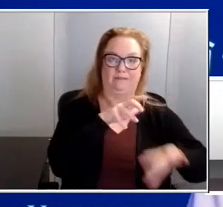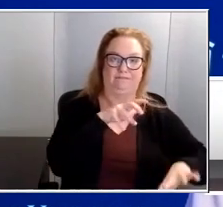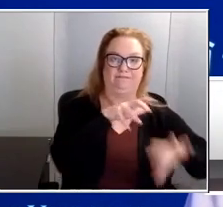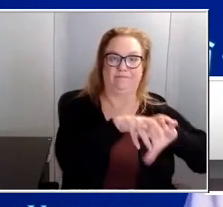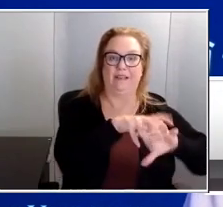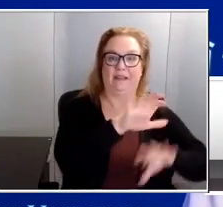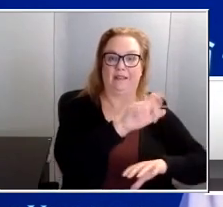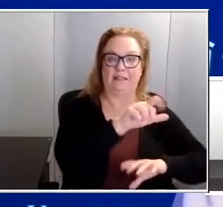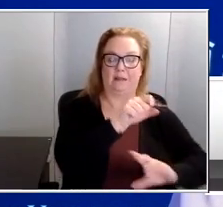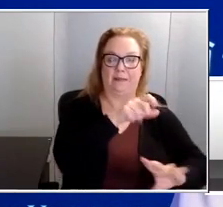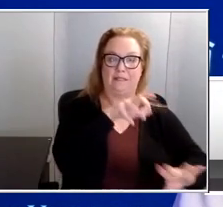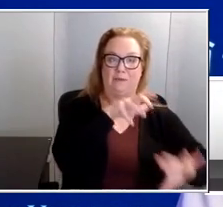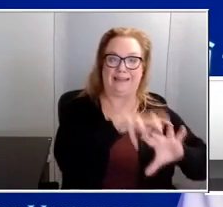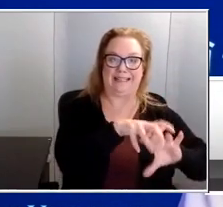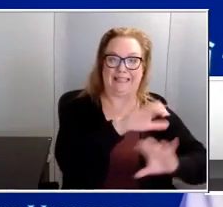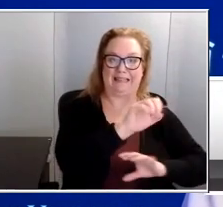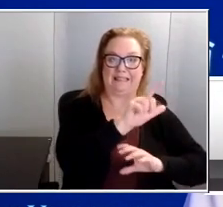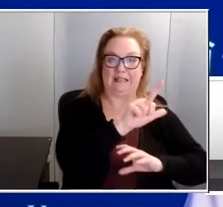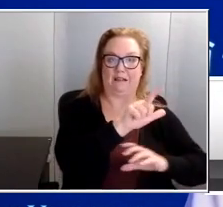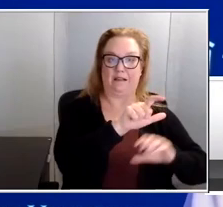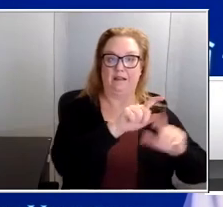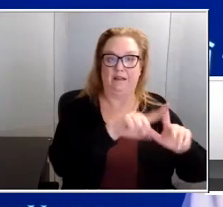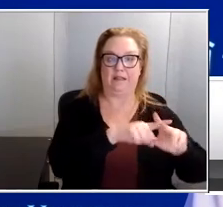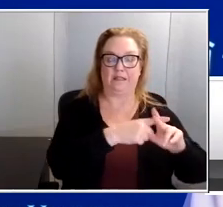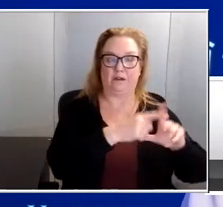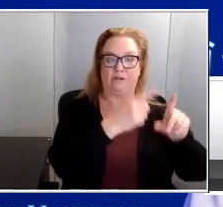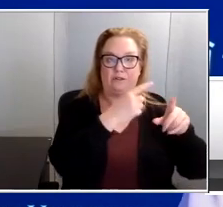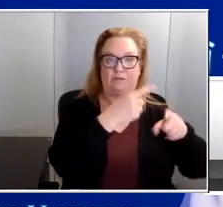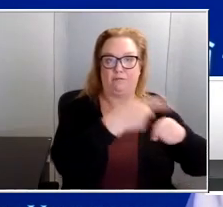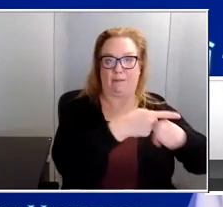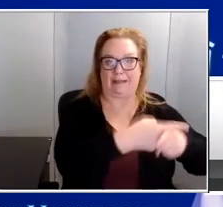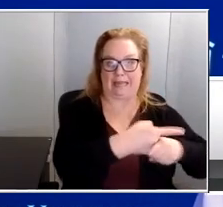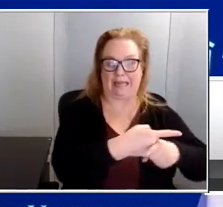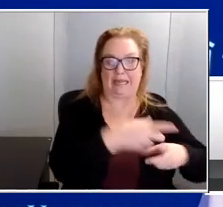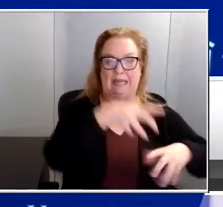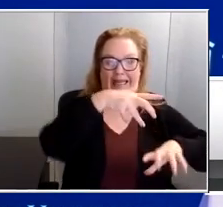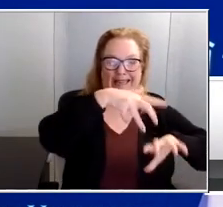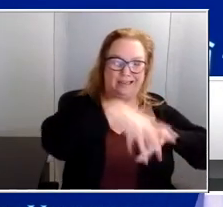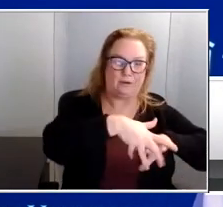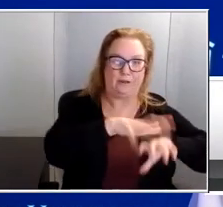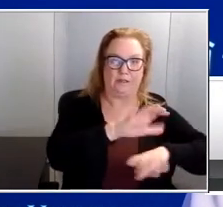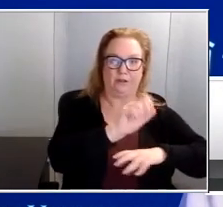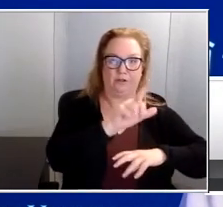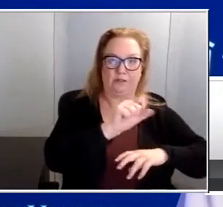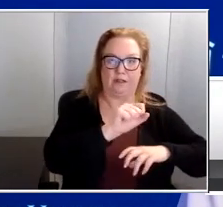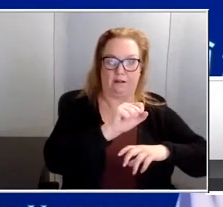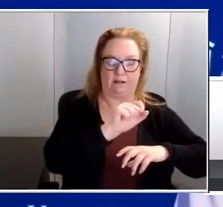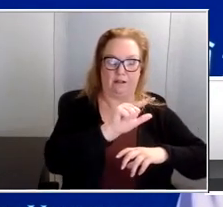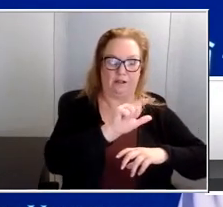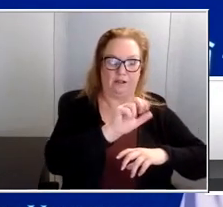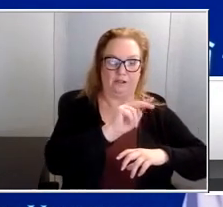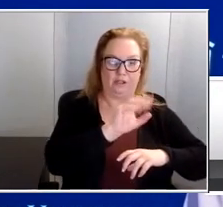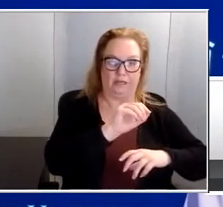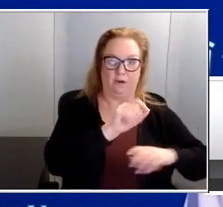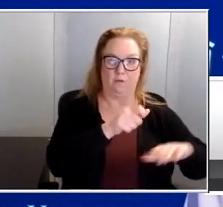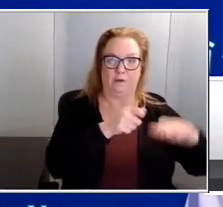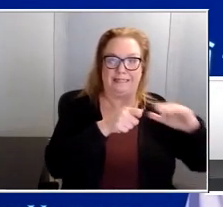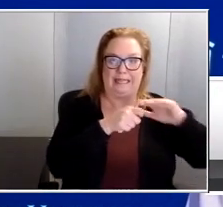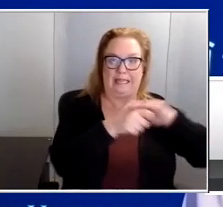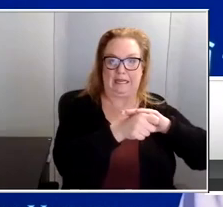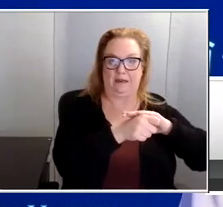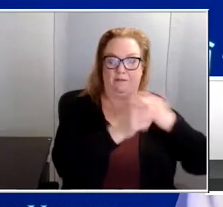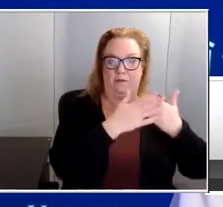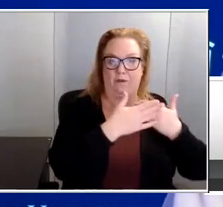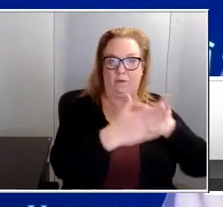that virus gets into the cell, it starts to replicate. It actually integrates into your cellular genome where it is hidden for the rest of